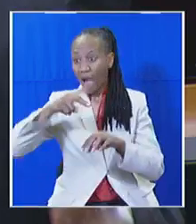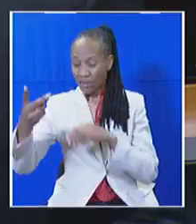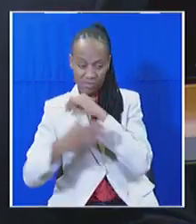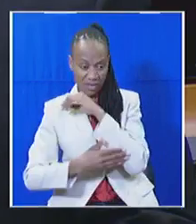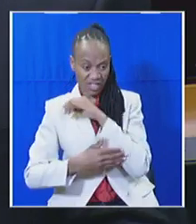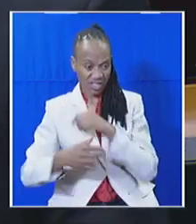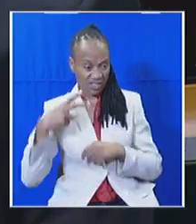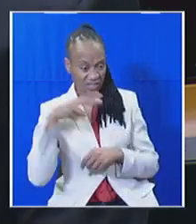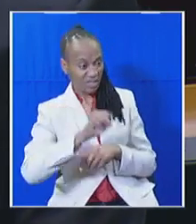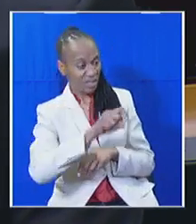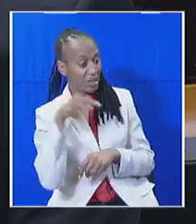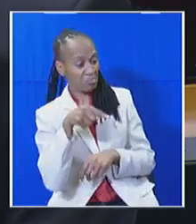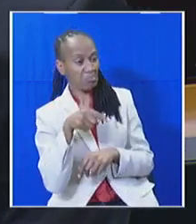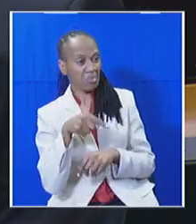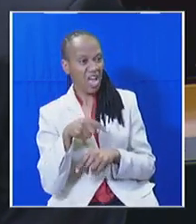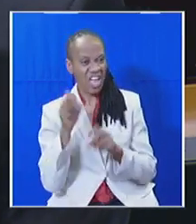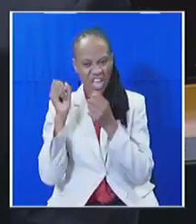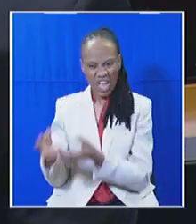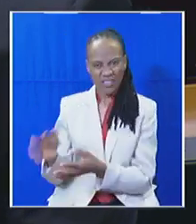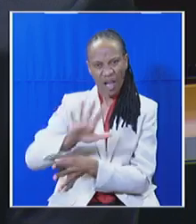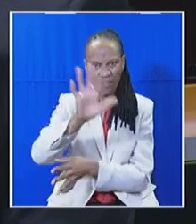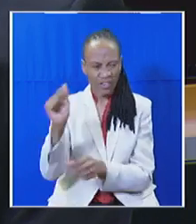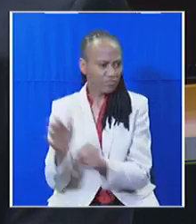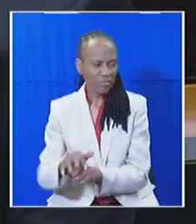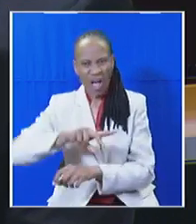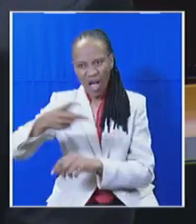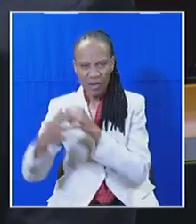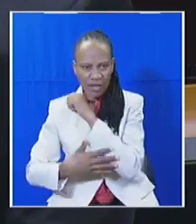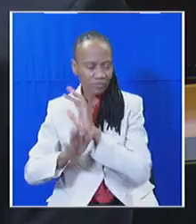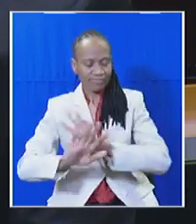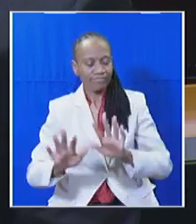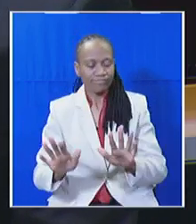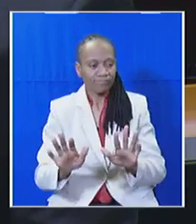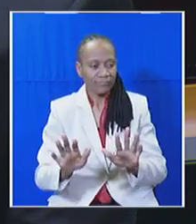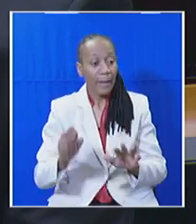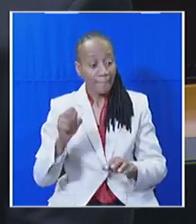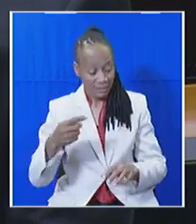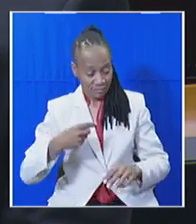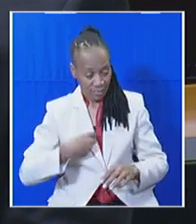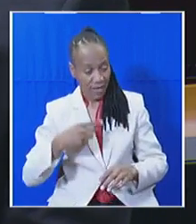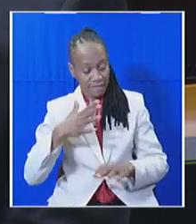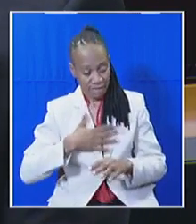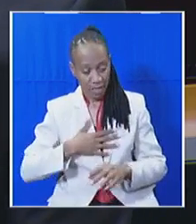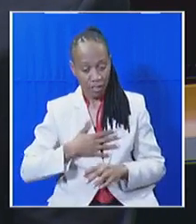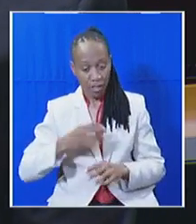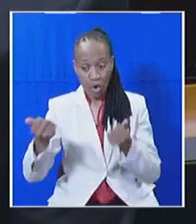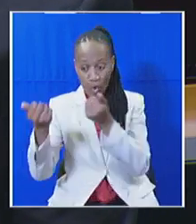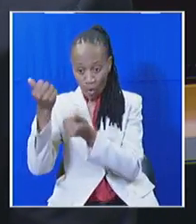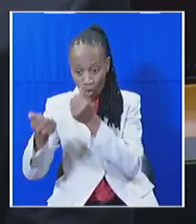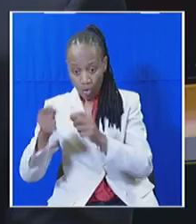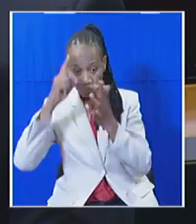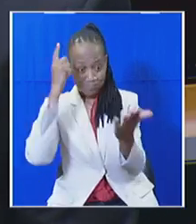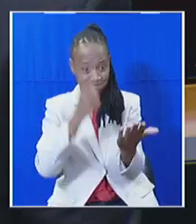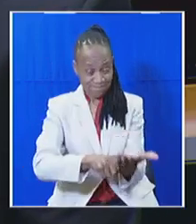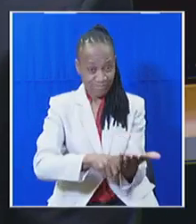the whole of Africa. But I do not agree with violation of a court order. The proper